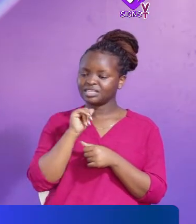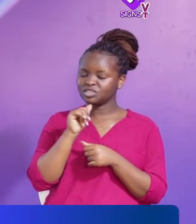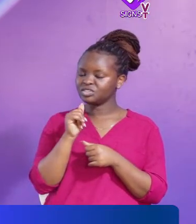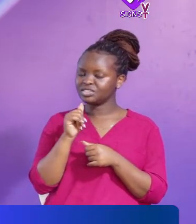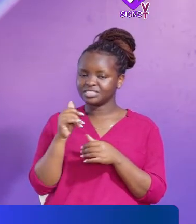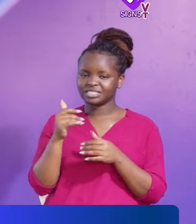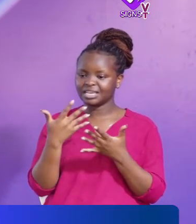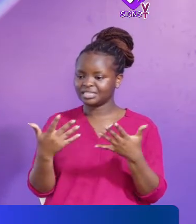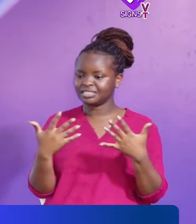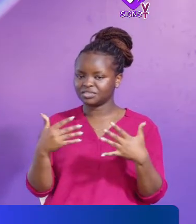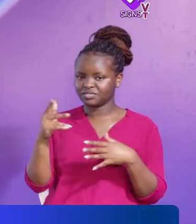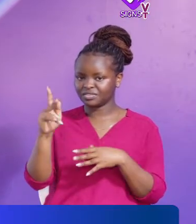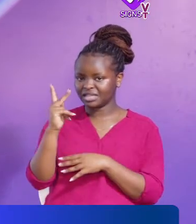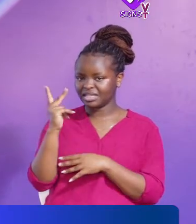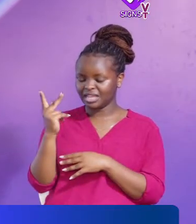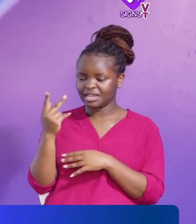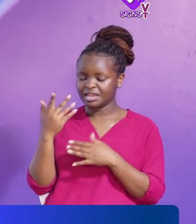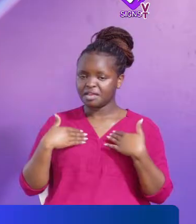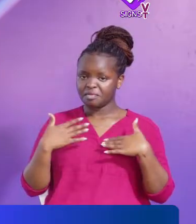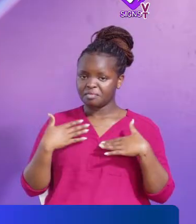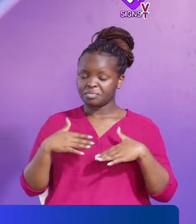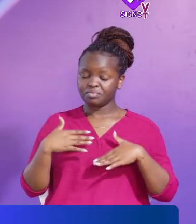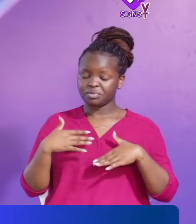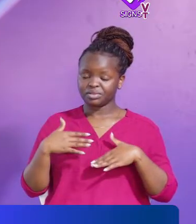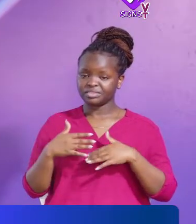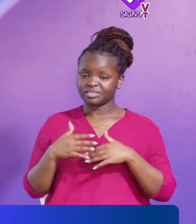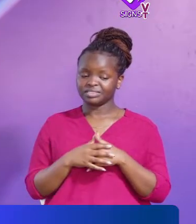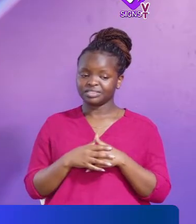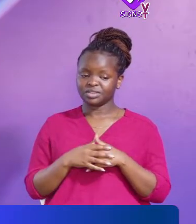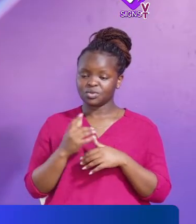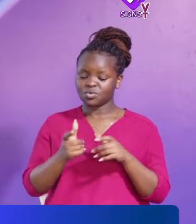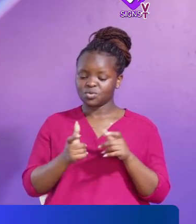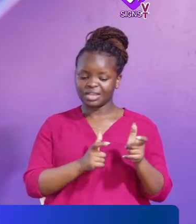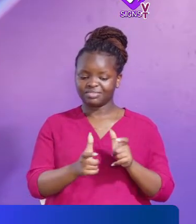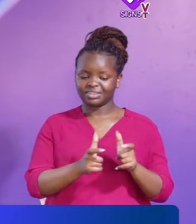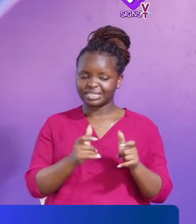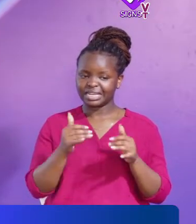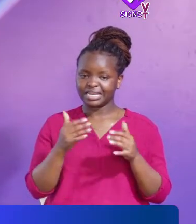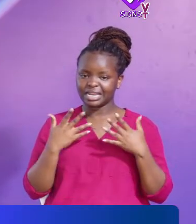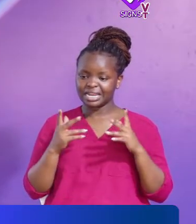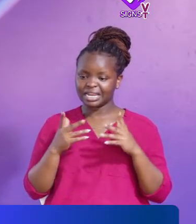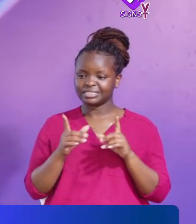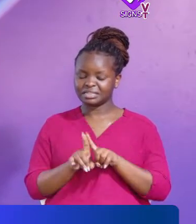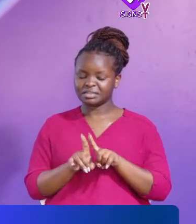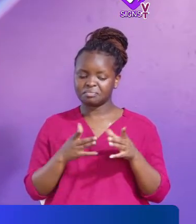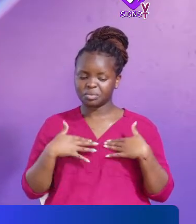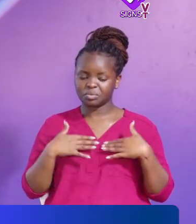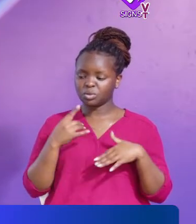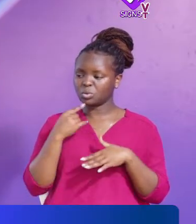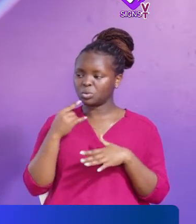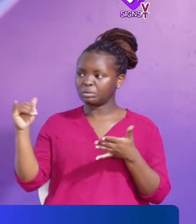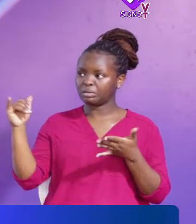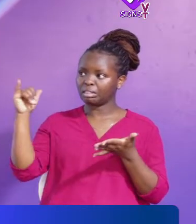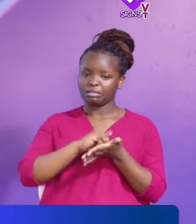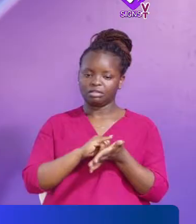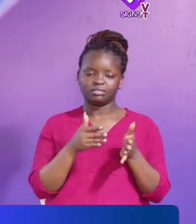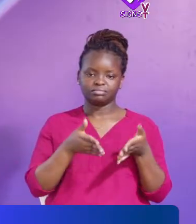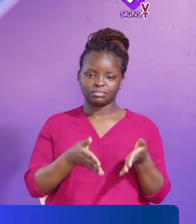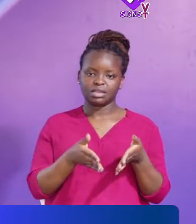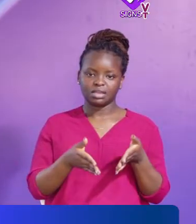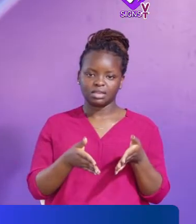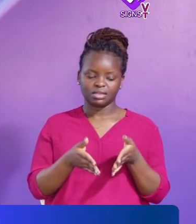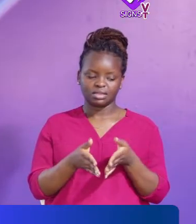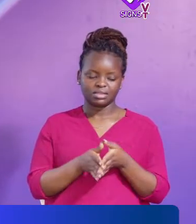The people governing Kenya doesn't look like Kenyans. They govern like foreigners. Do you know, if you become the president of Uganda, will you care about